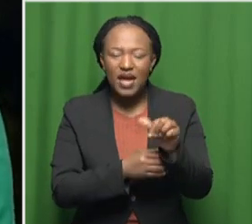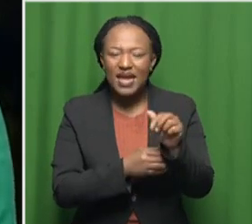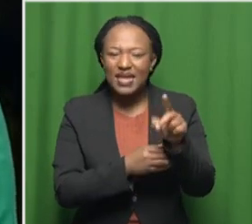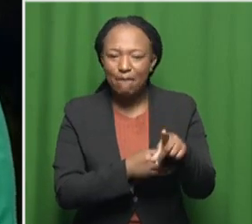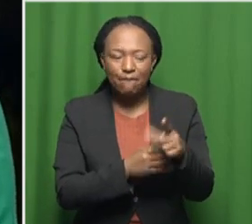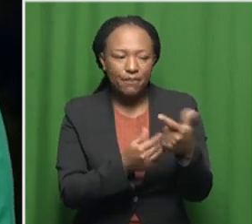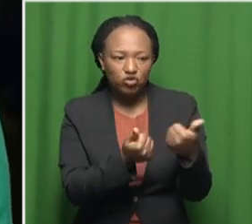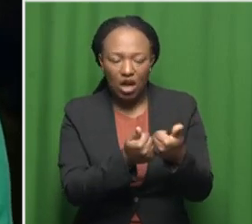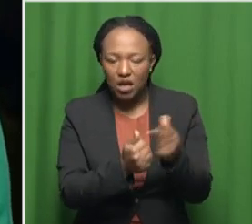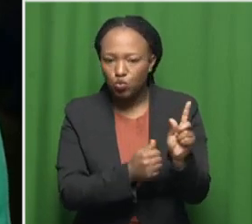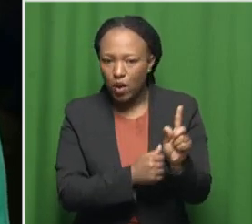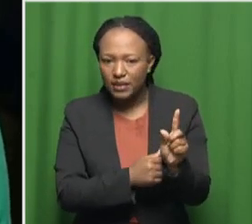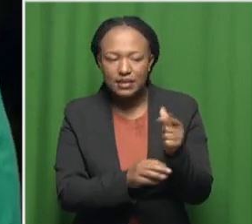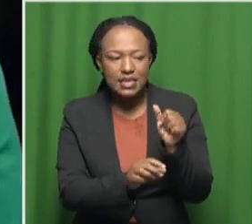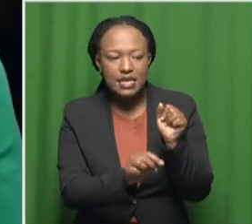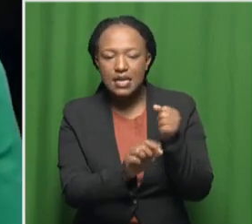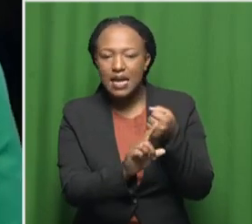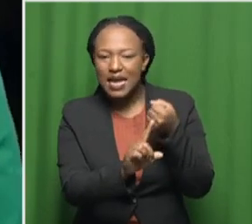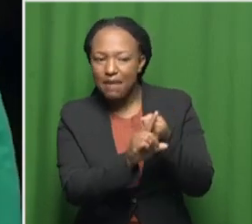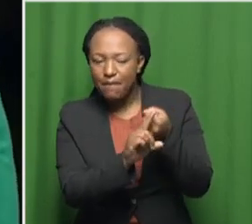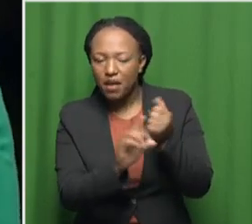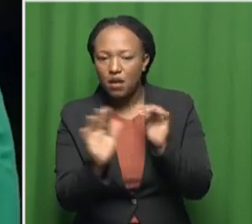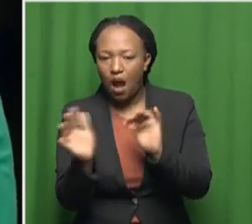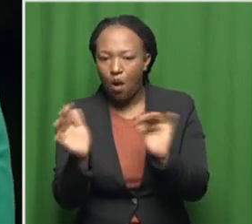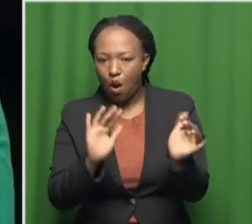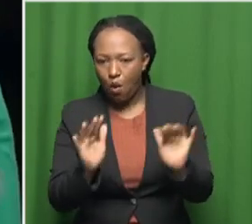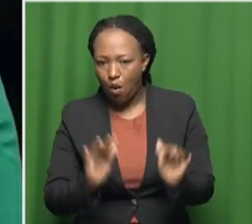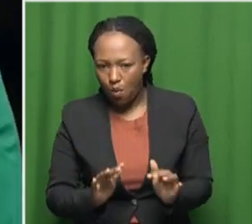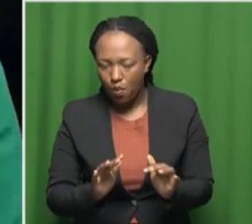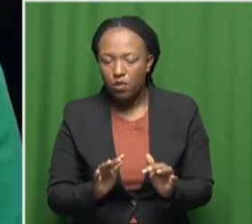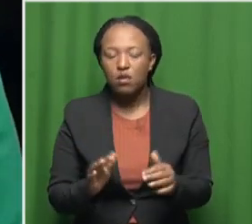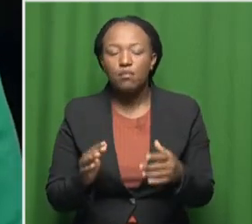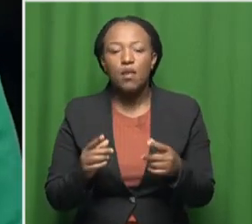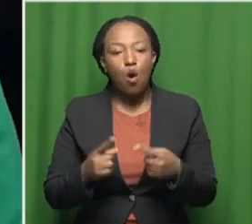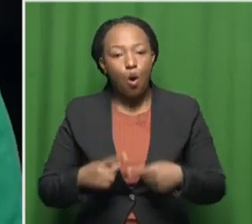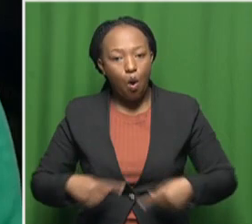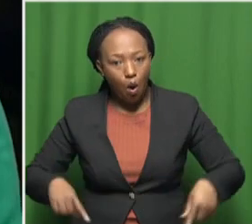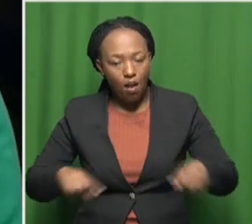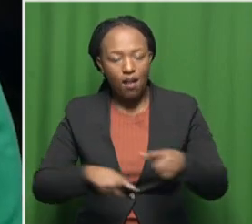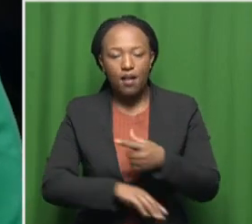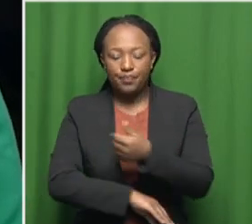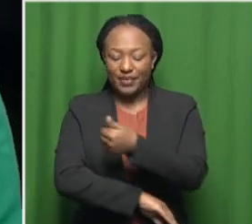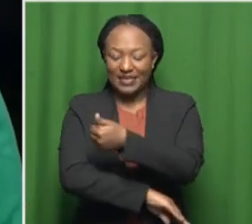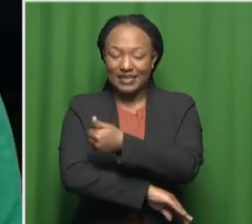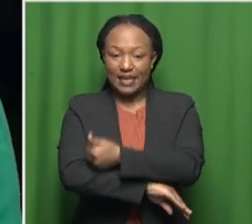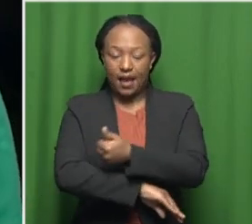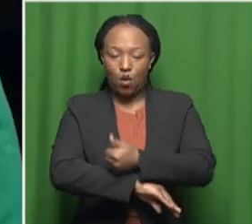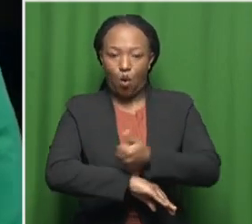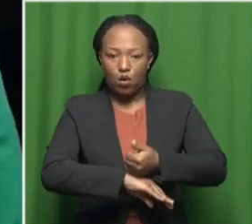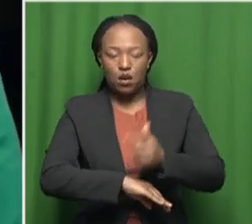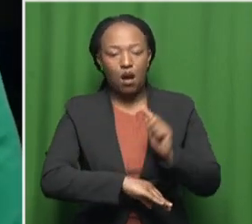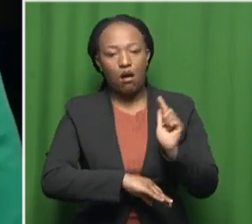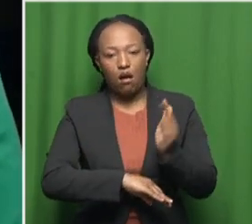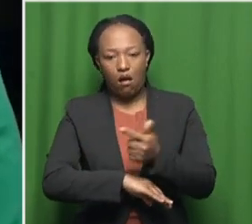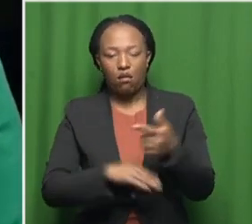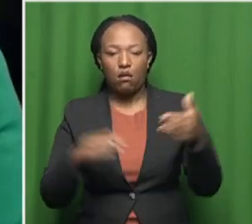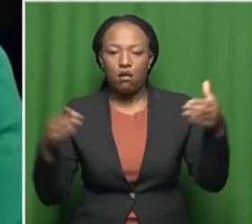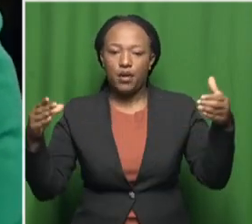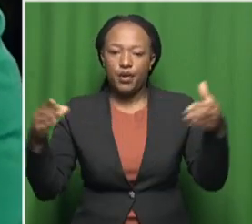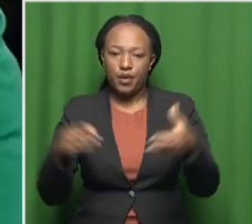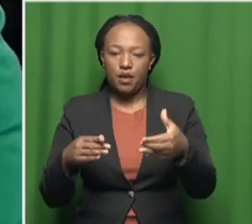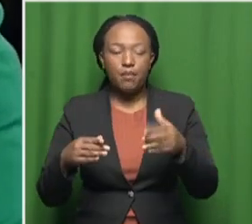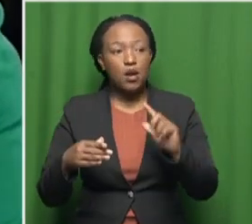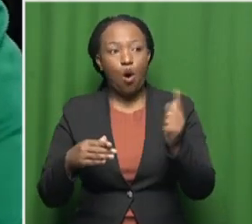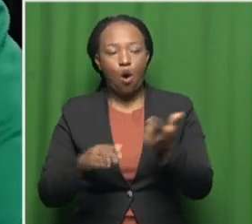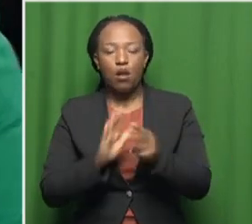impact on this trade that we want to drive as the BRICS? So we're bringing all stakeholders into that. They may not all be represented here,